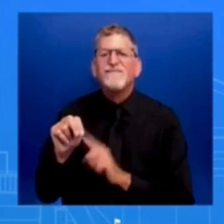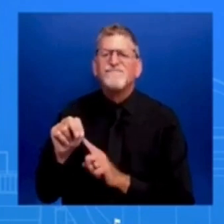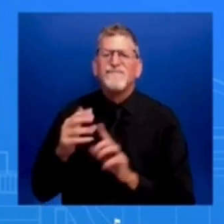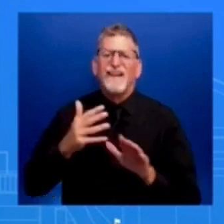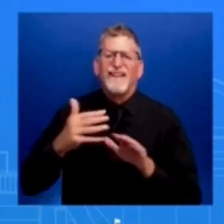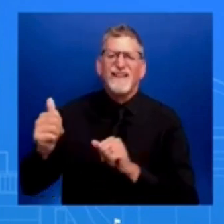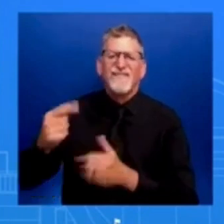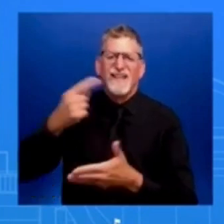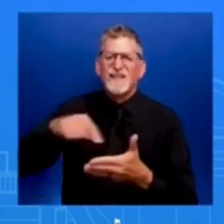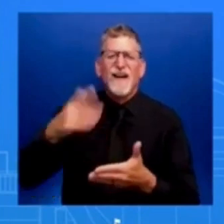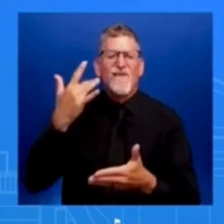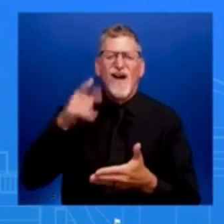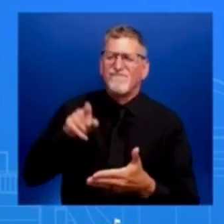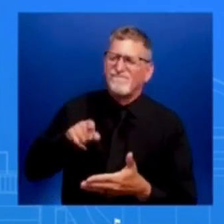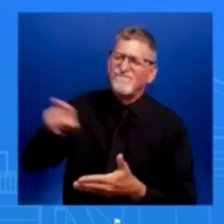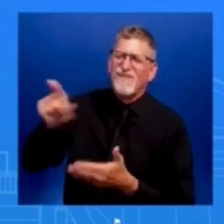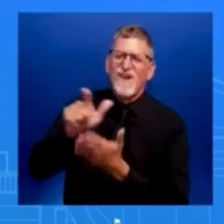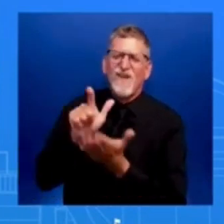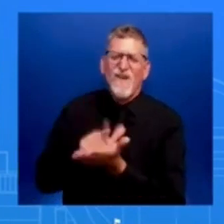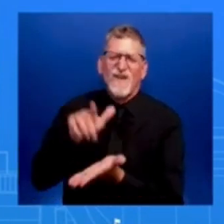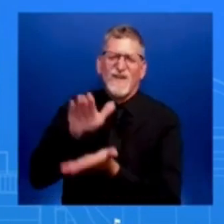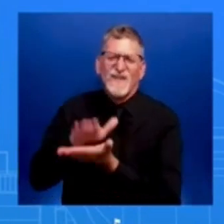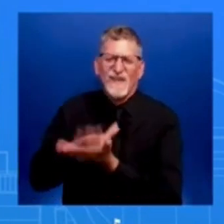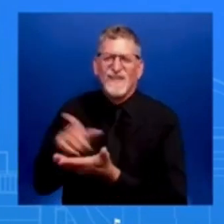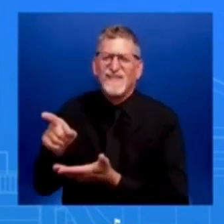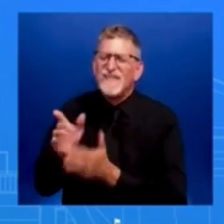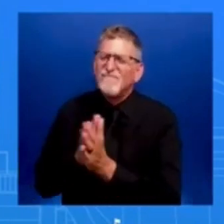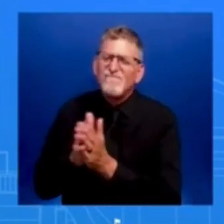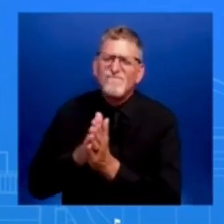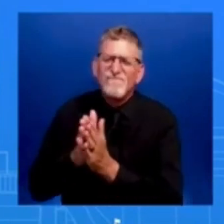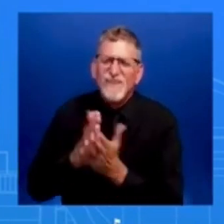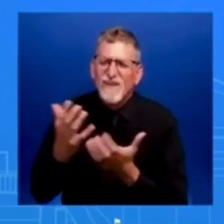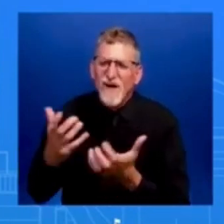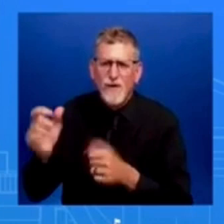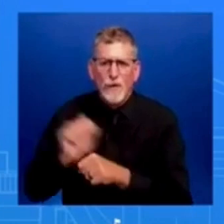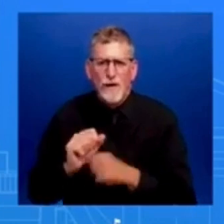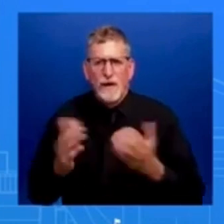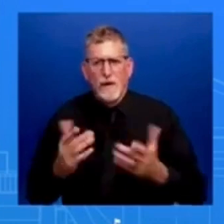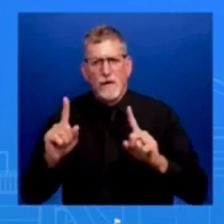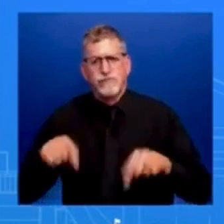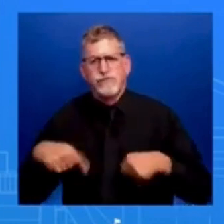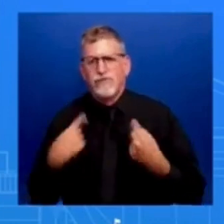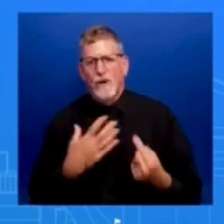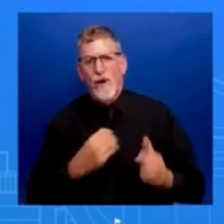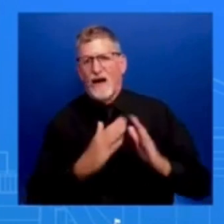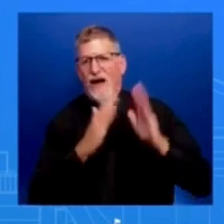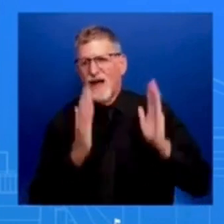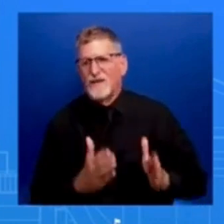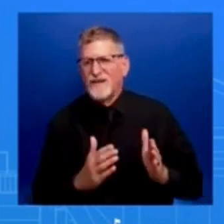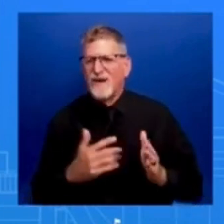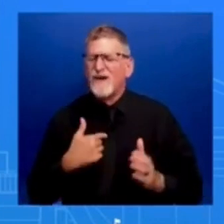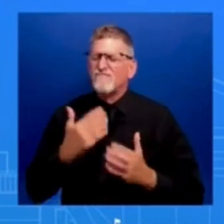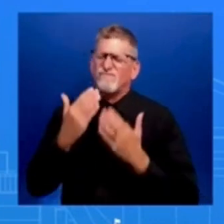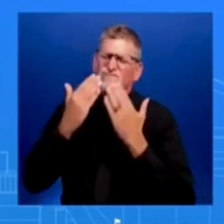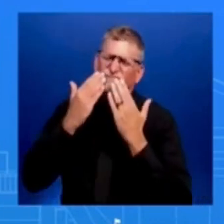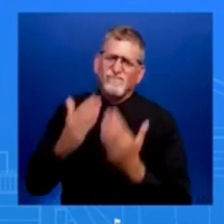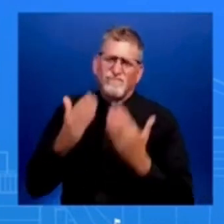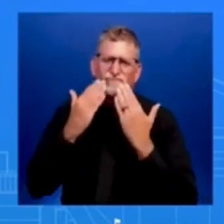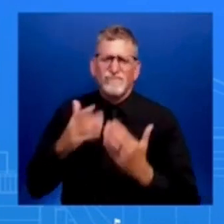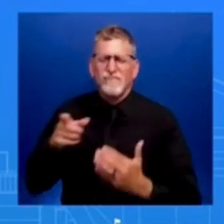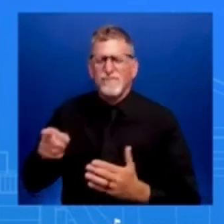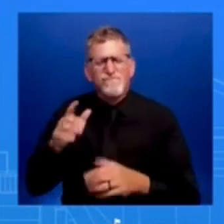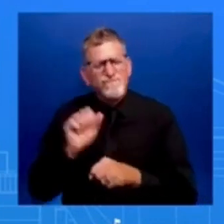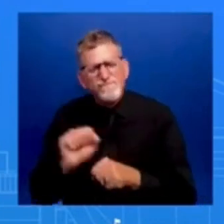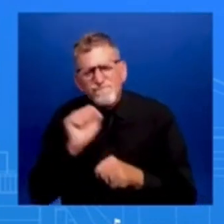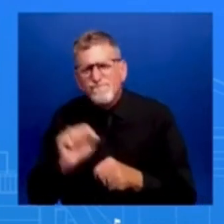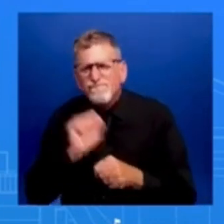a year in order to continue working in the White House, and we are grateful for his dedicated service to the country, to the president,